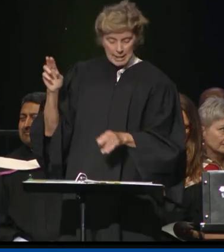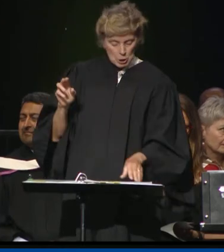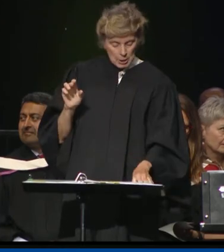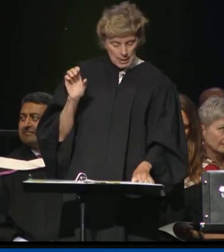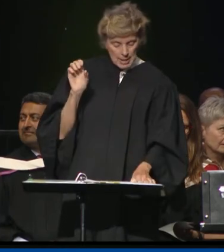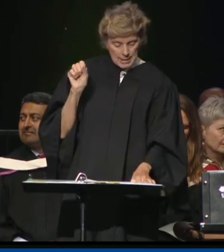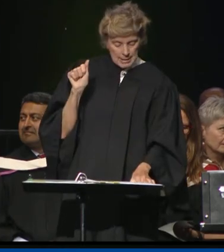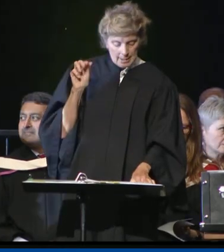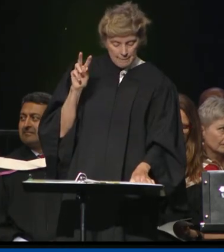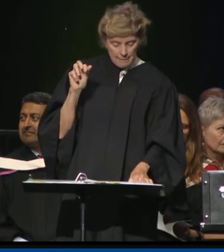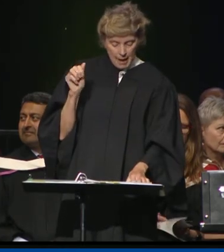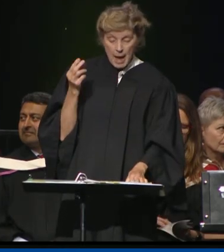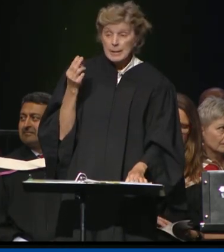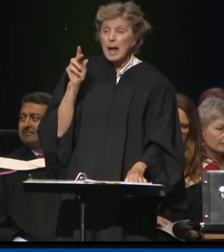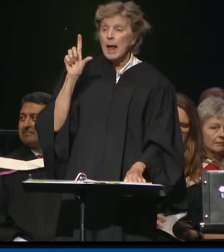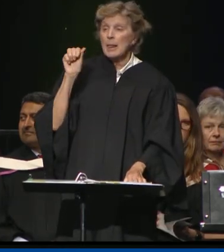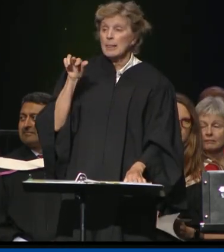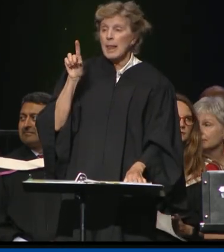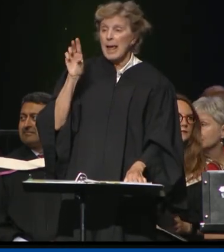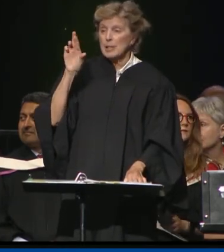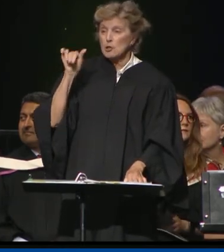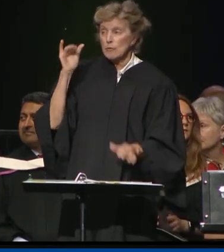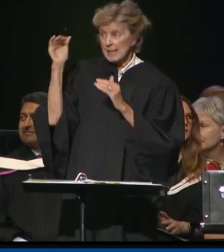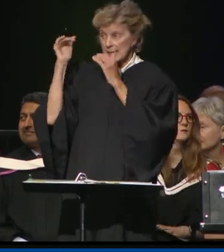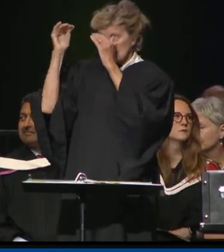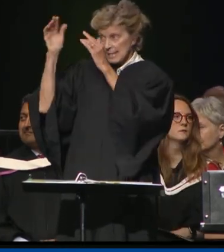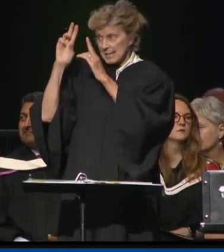Savannah Landry, with distinction.